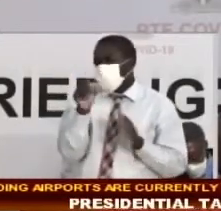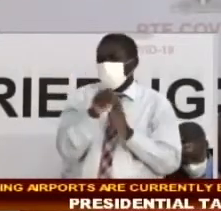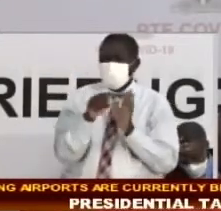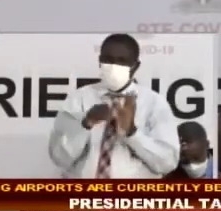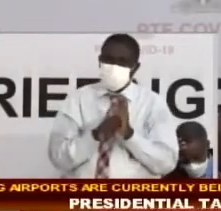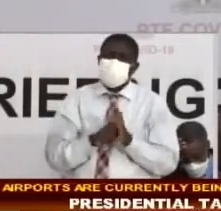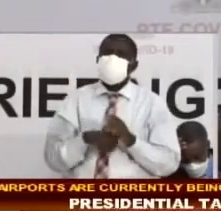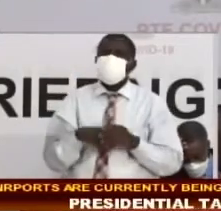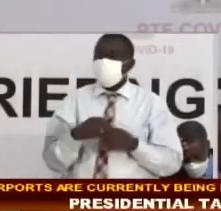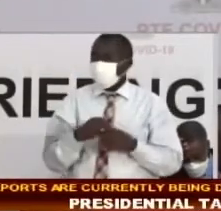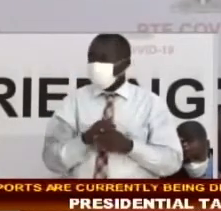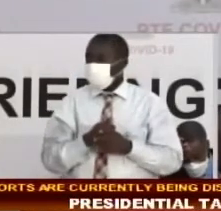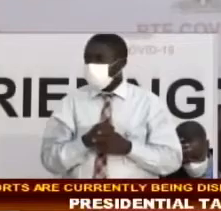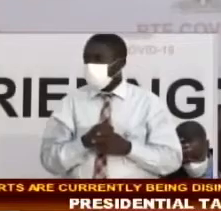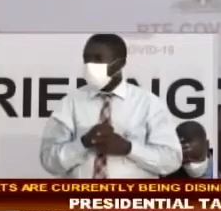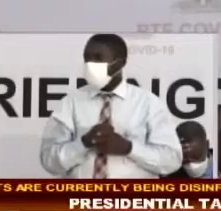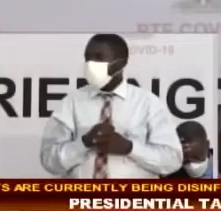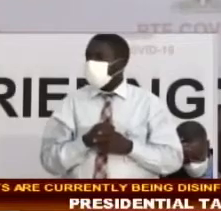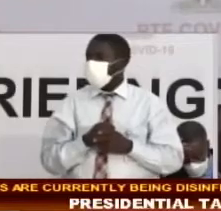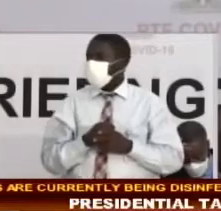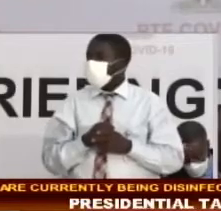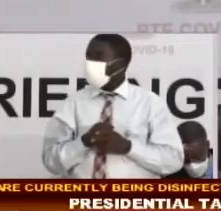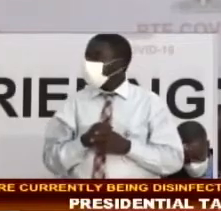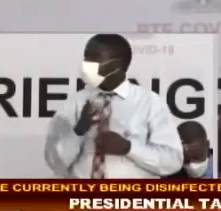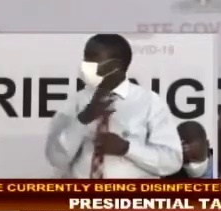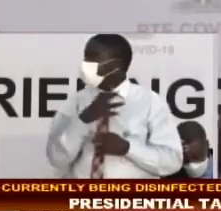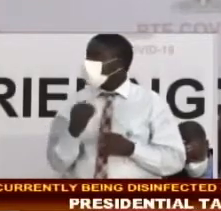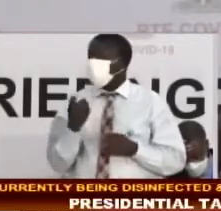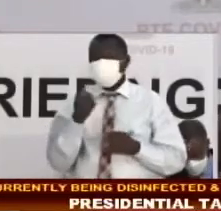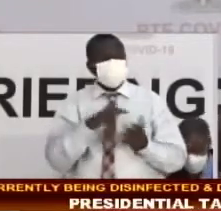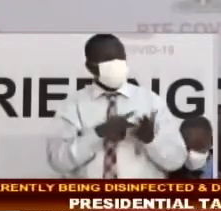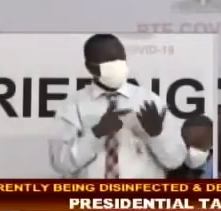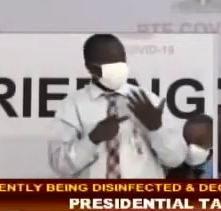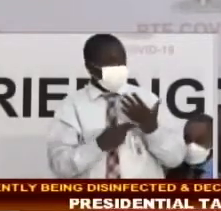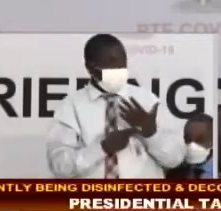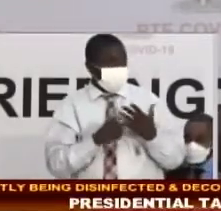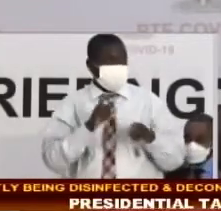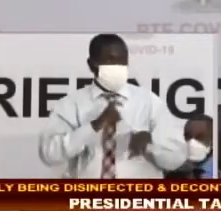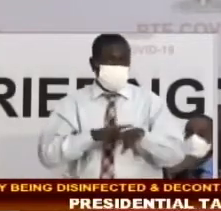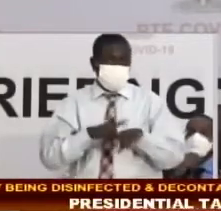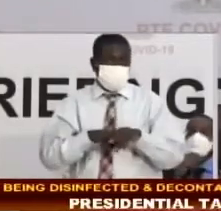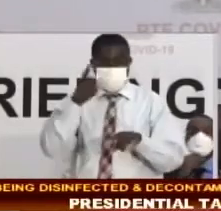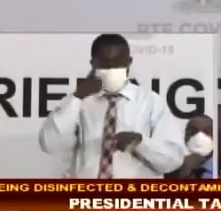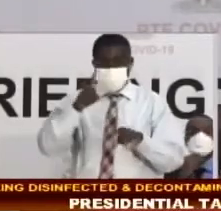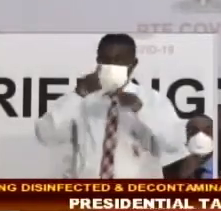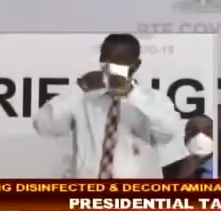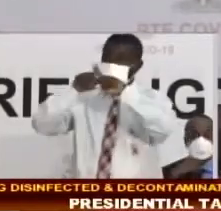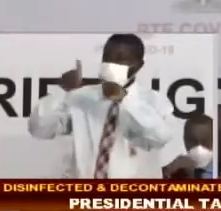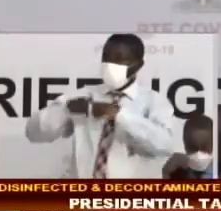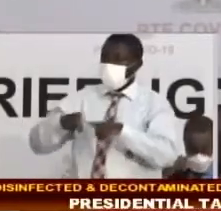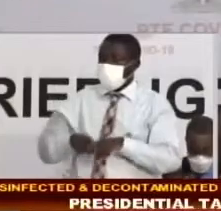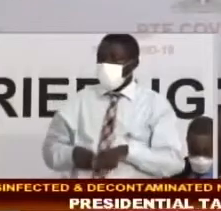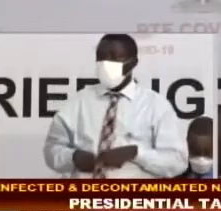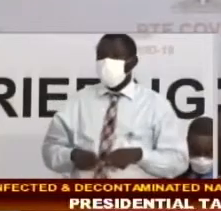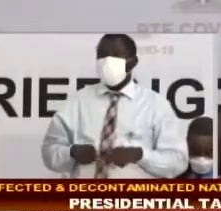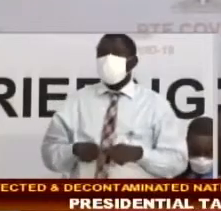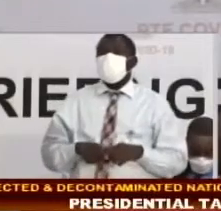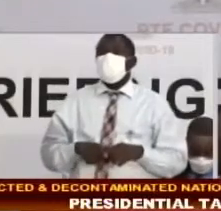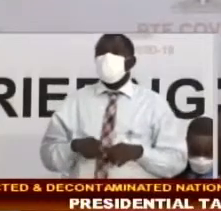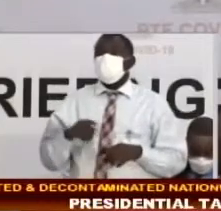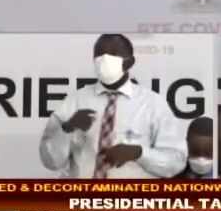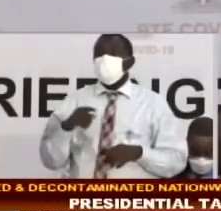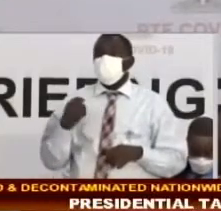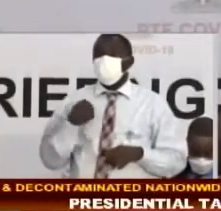list of them are attached here. And the programming times for different ones are. We are also